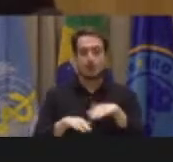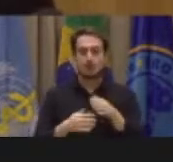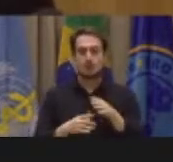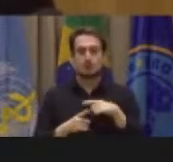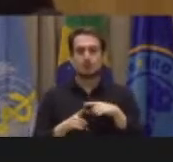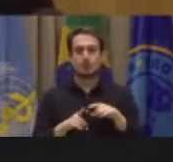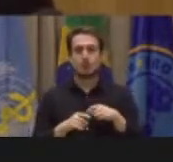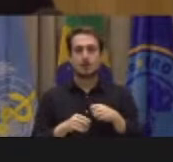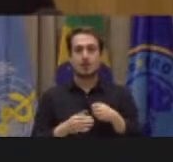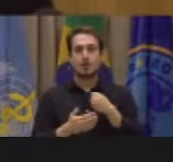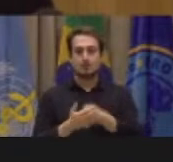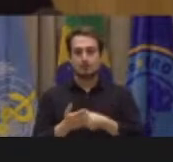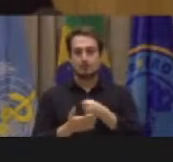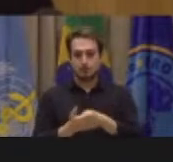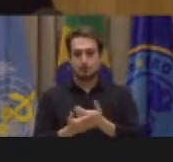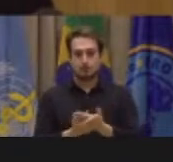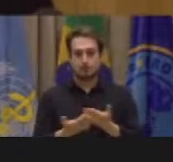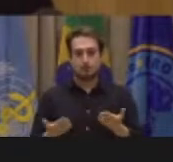pediatrician, I'm sorry.